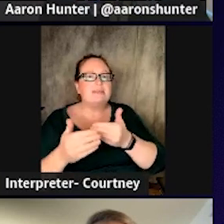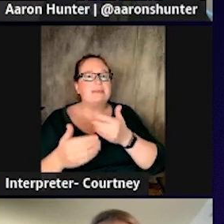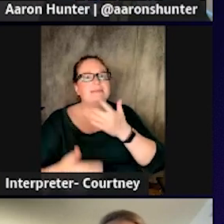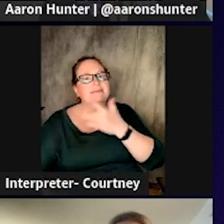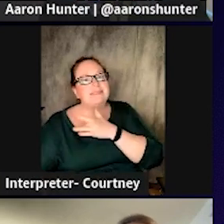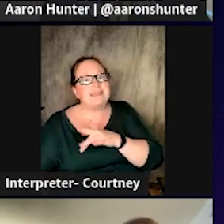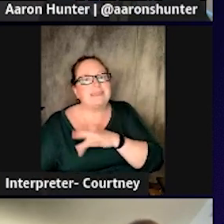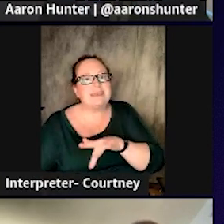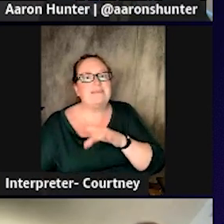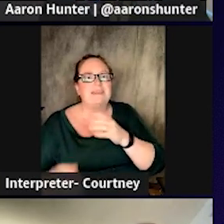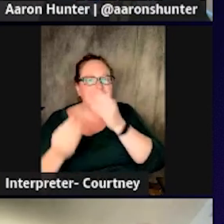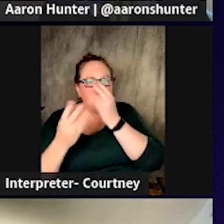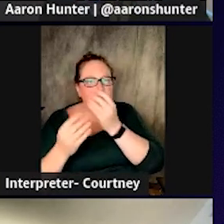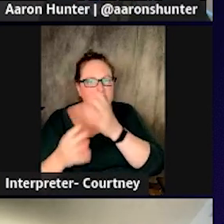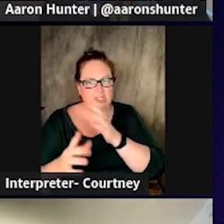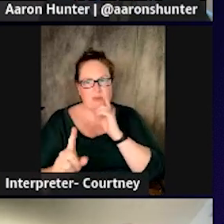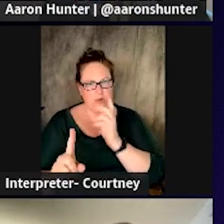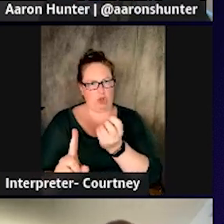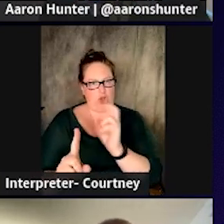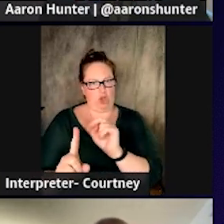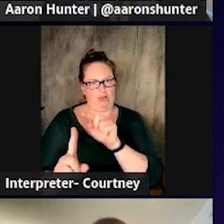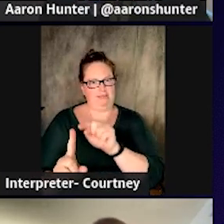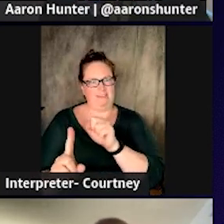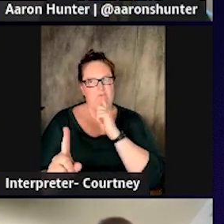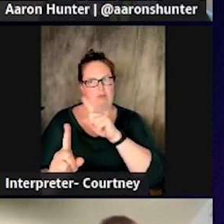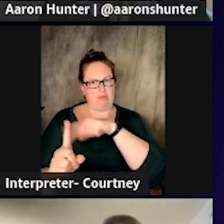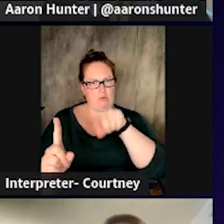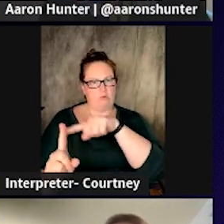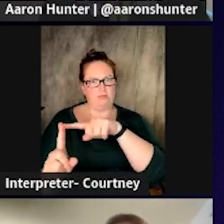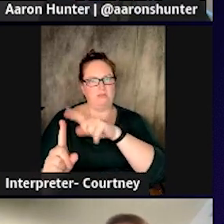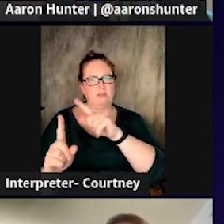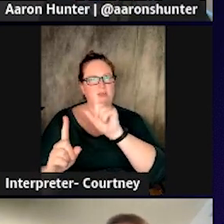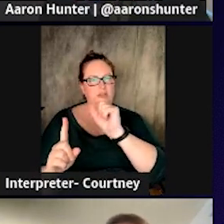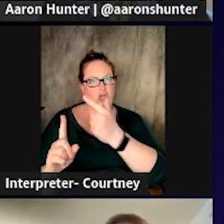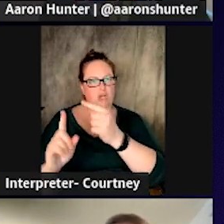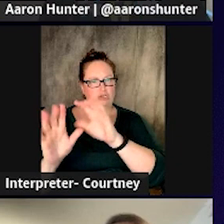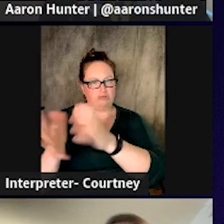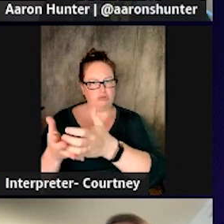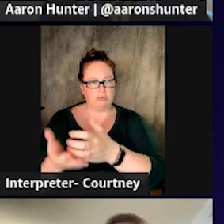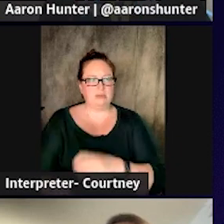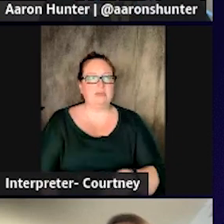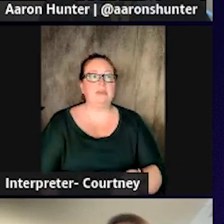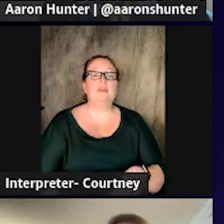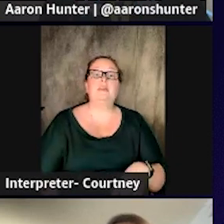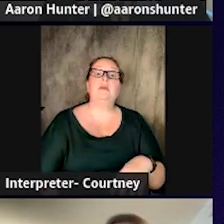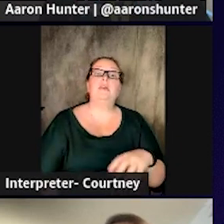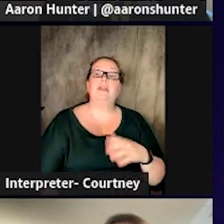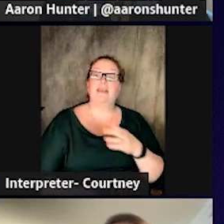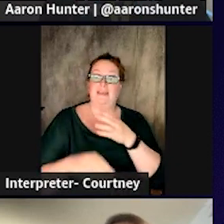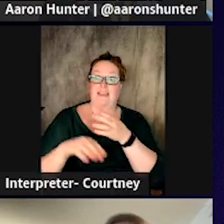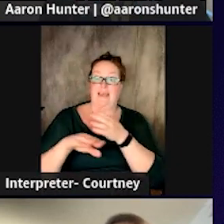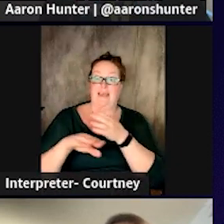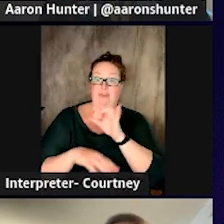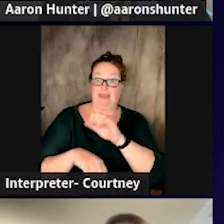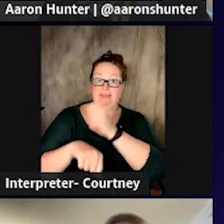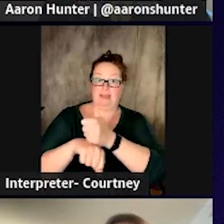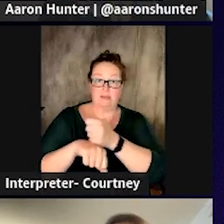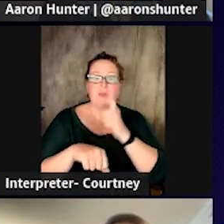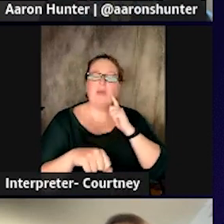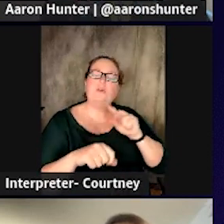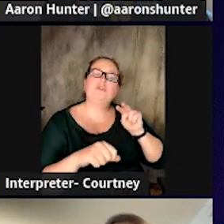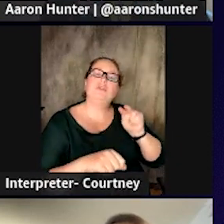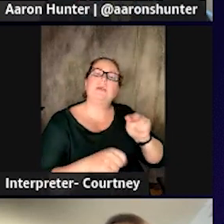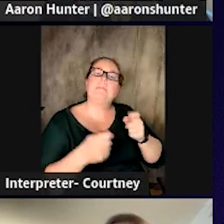on this feature on those log groups. And then once you have them set up, the number one thing to do would be to visit our management console and look at the